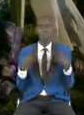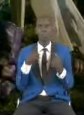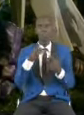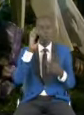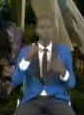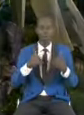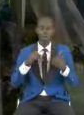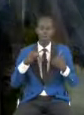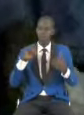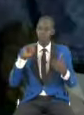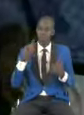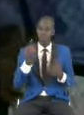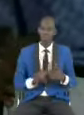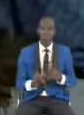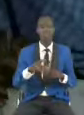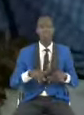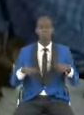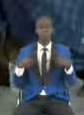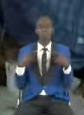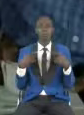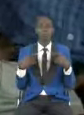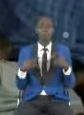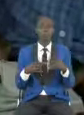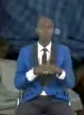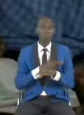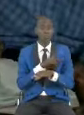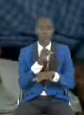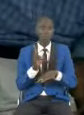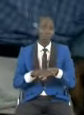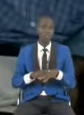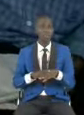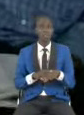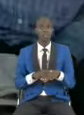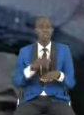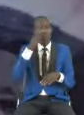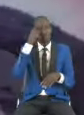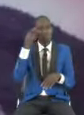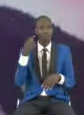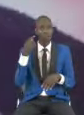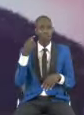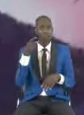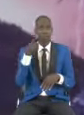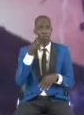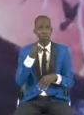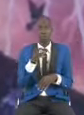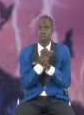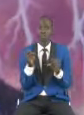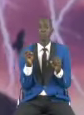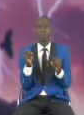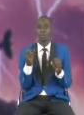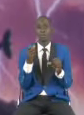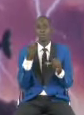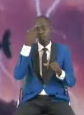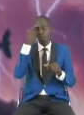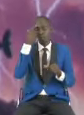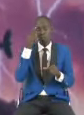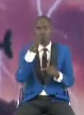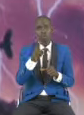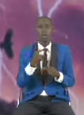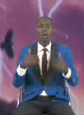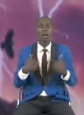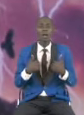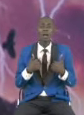life. Normally, because you have sinned, because you have been living in sin,